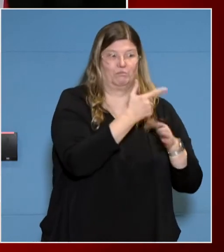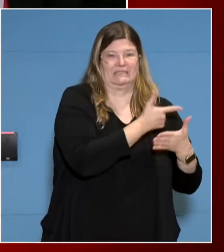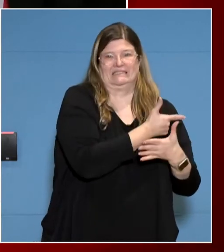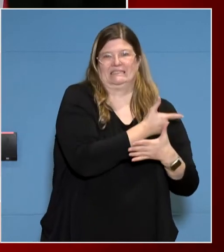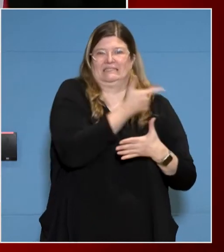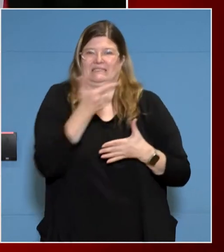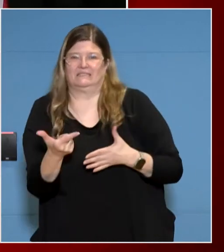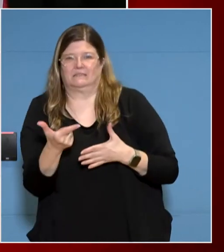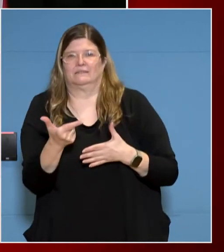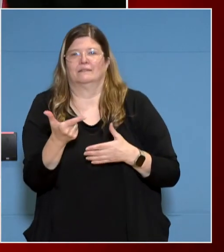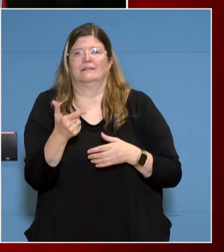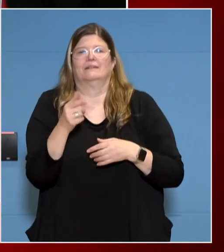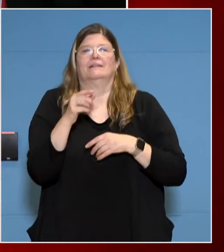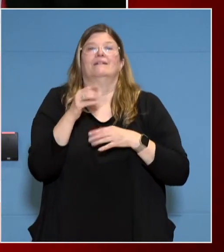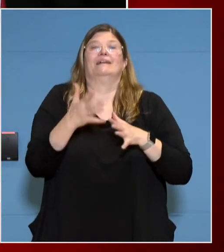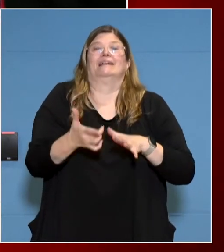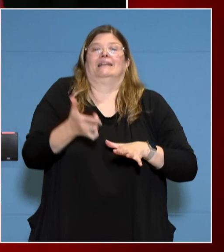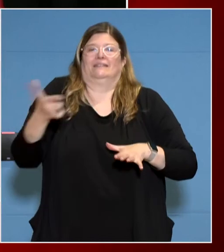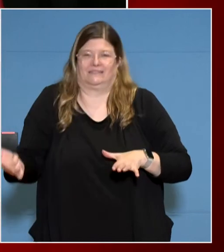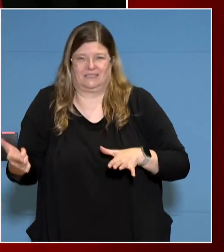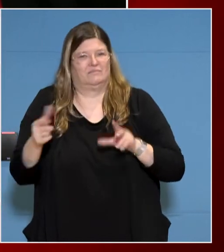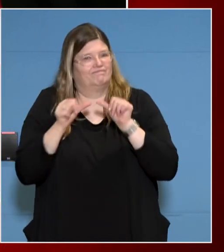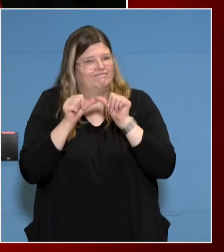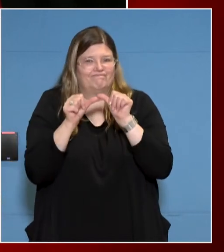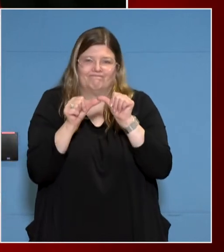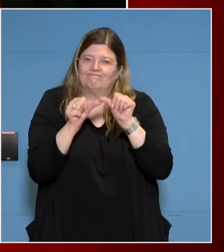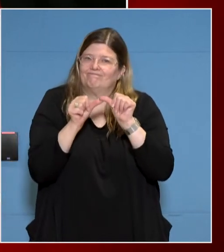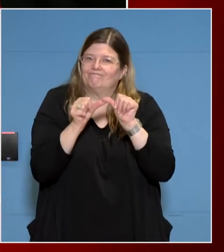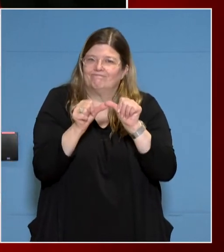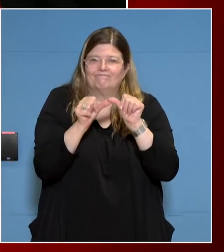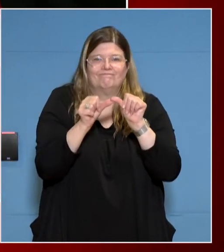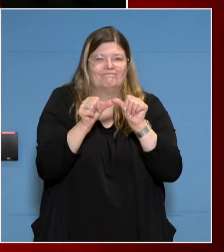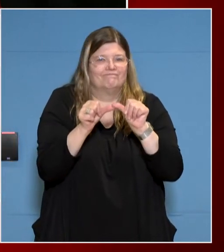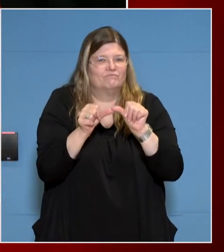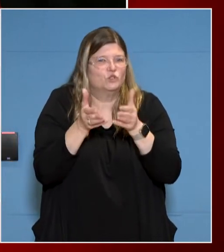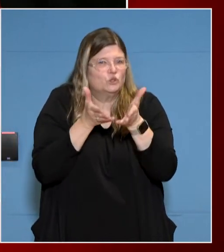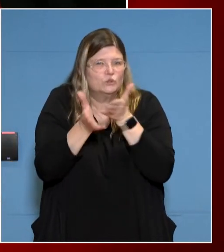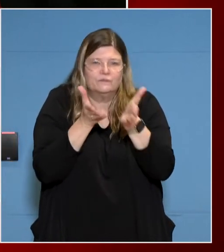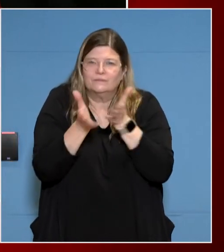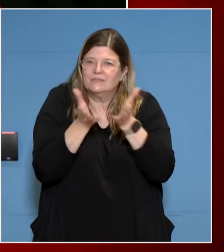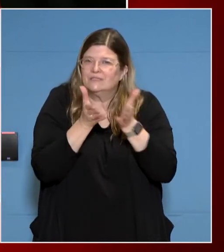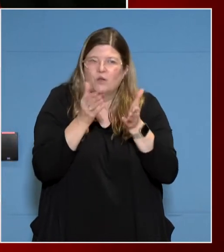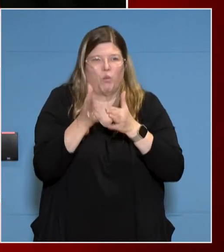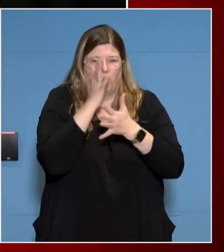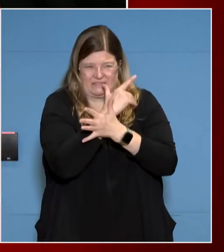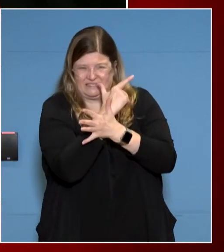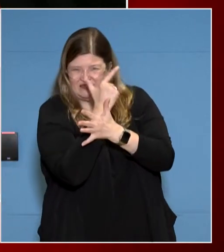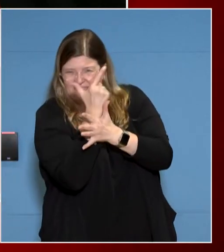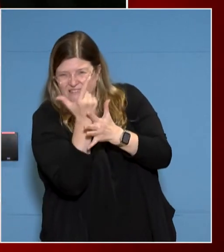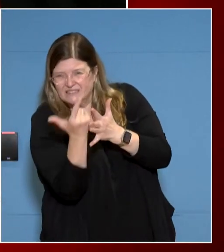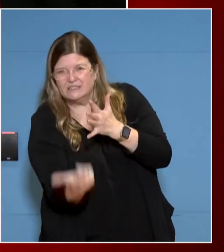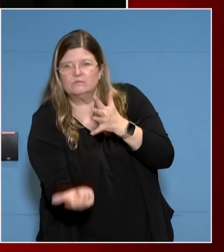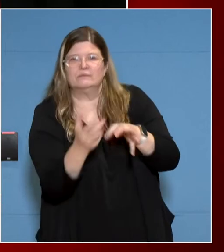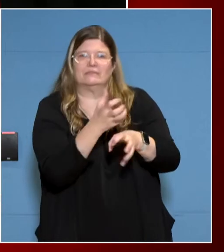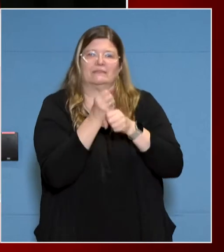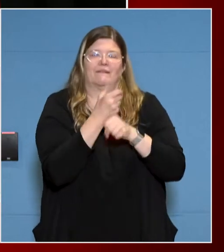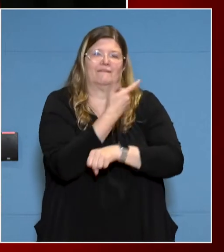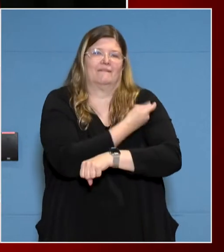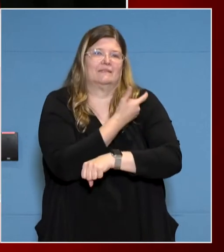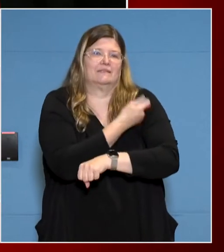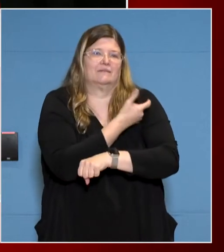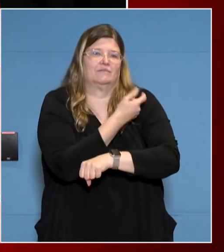EMS, Metropolitan Police begin today, and DC public school teachers will also begin this week.